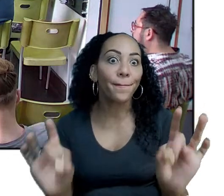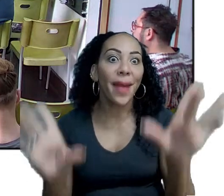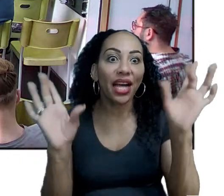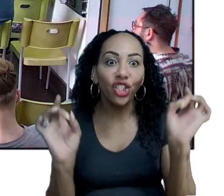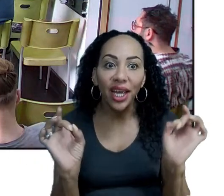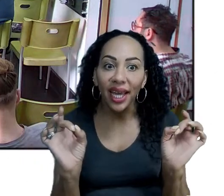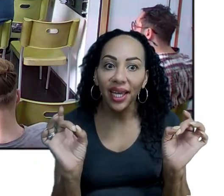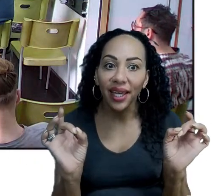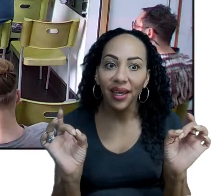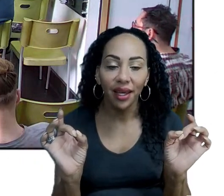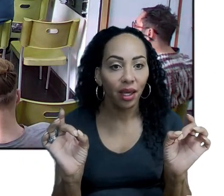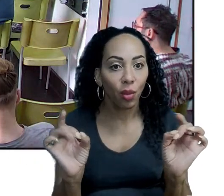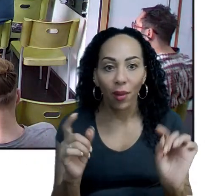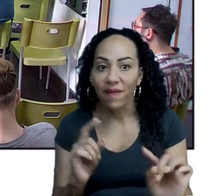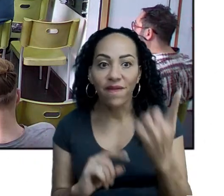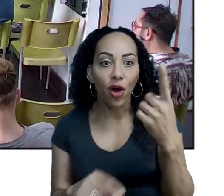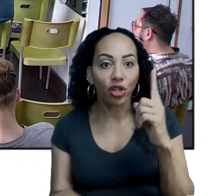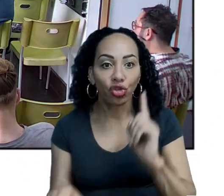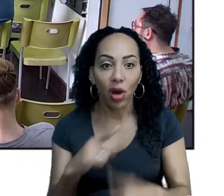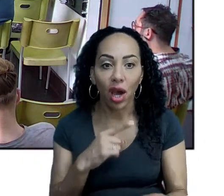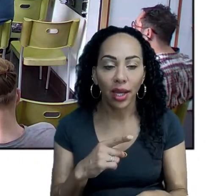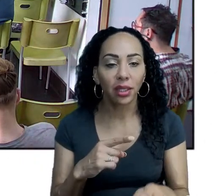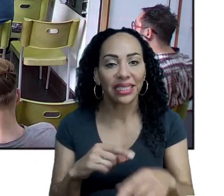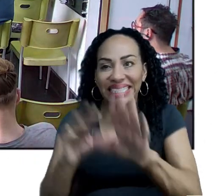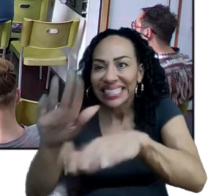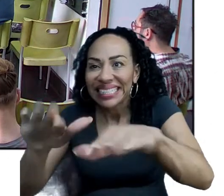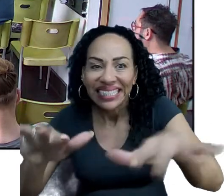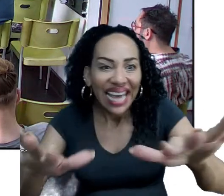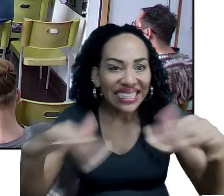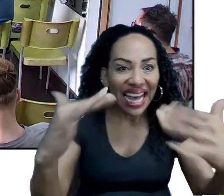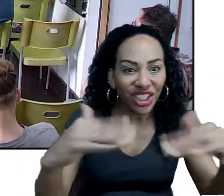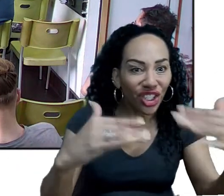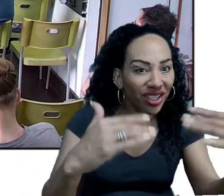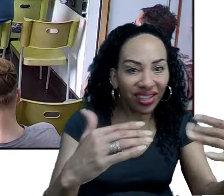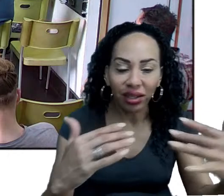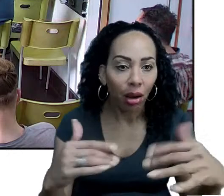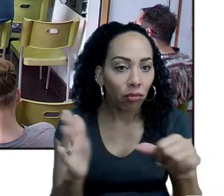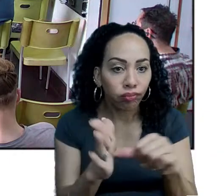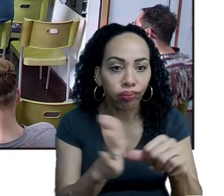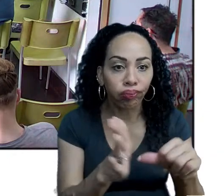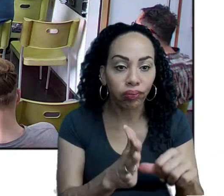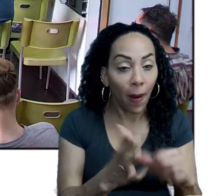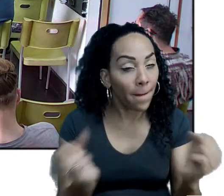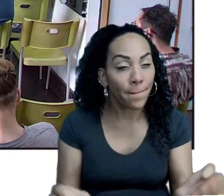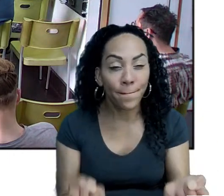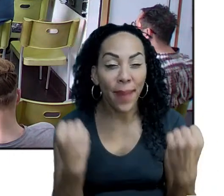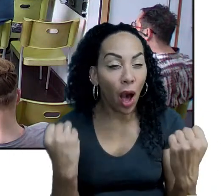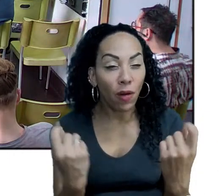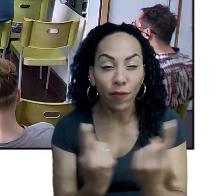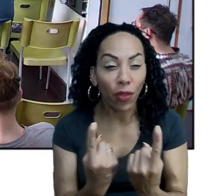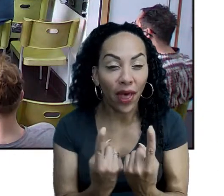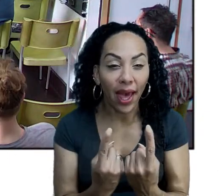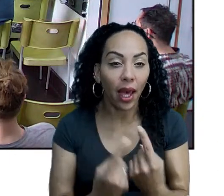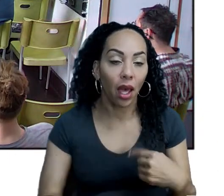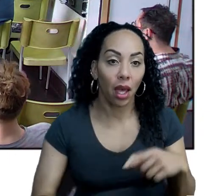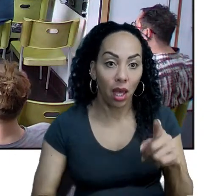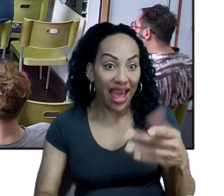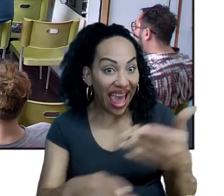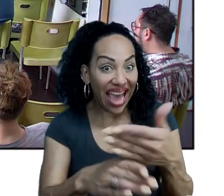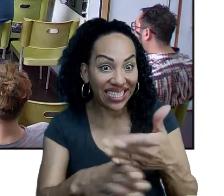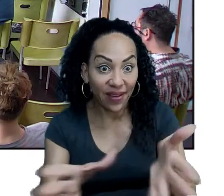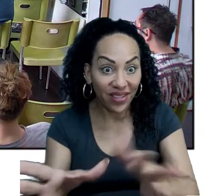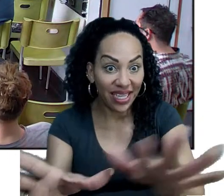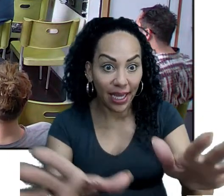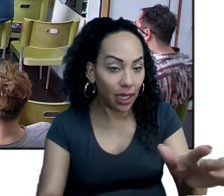people's attention, but the most powerful thing I've ever done is put music on while they're doing the activity, and the moment you stop the